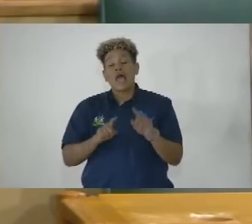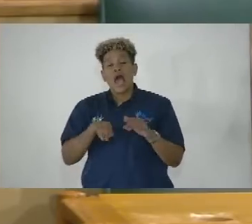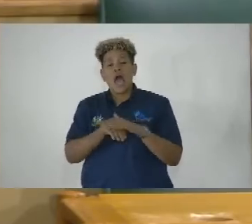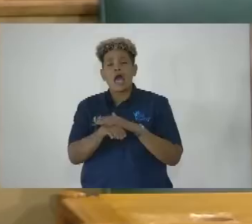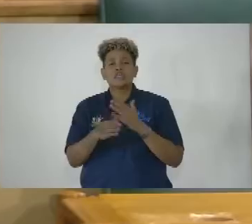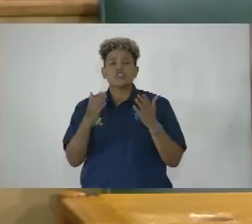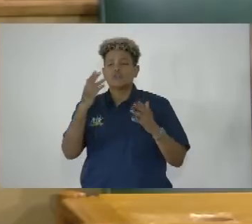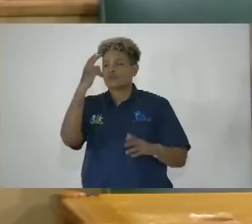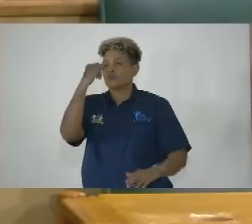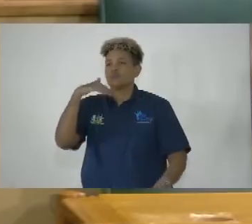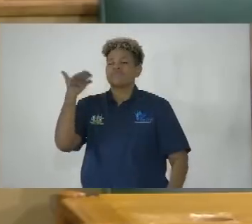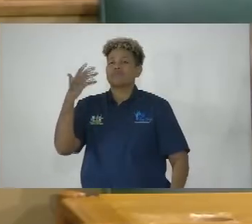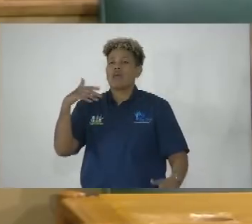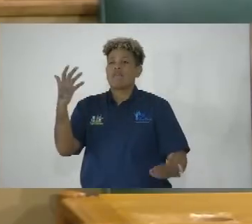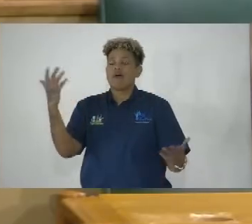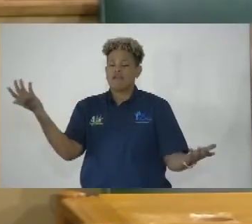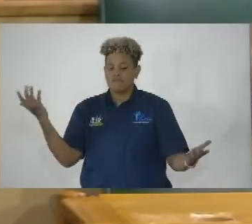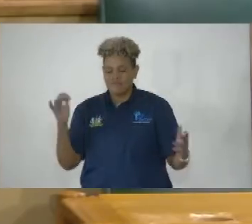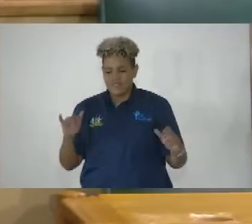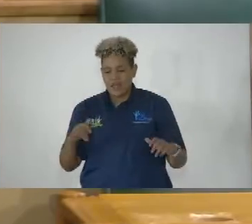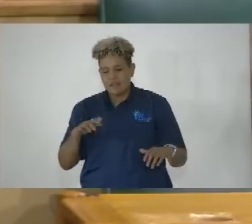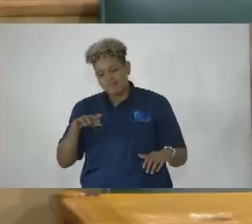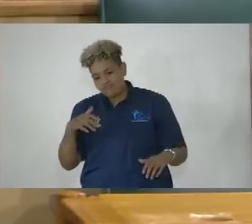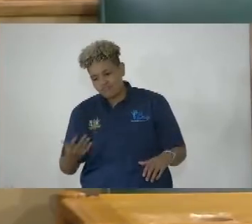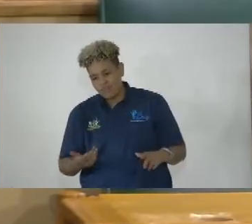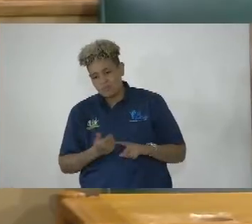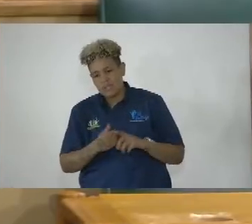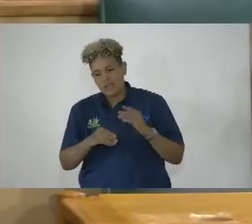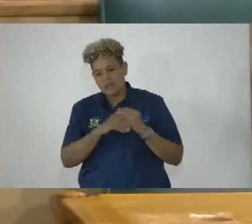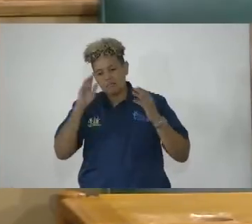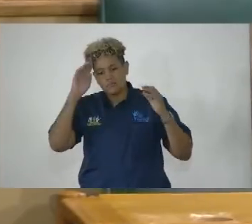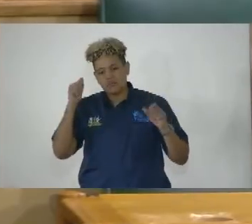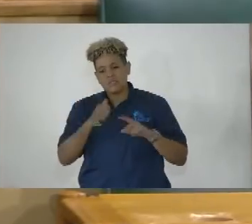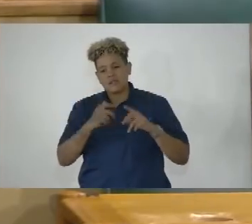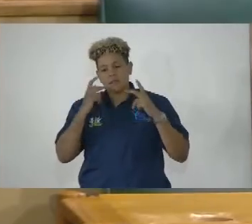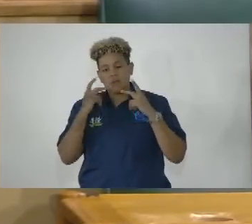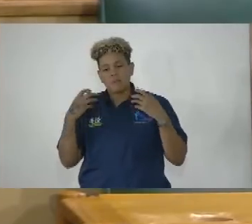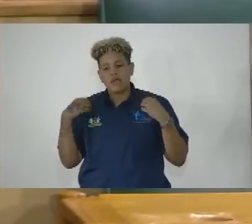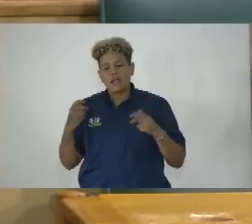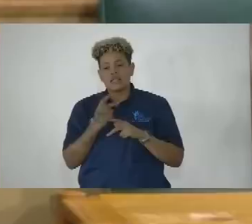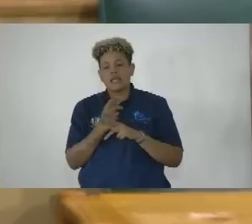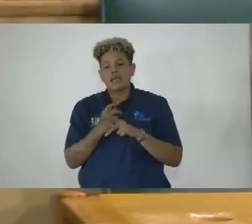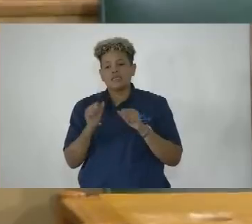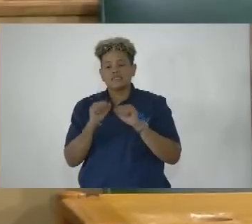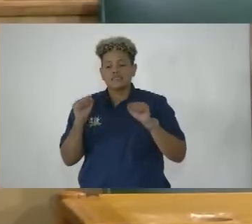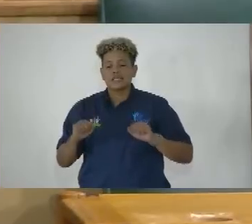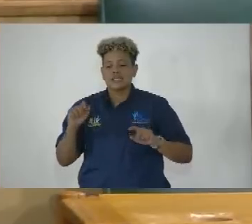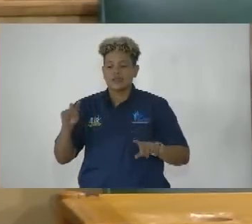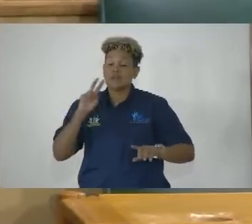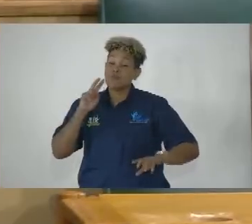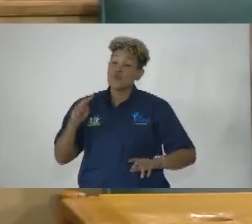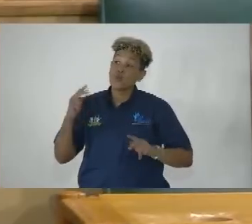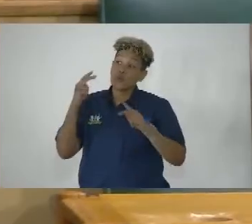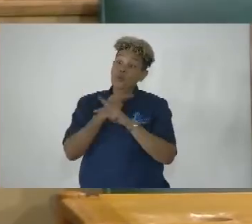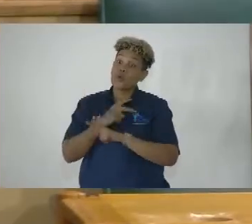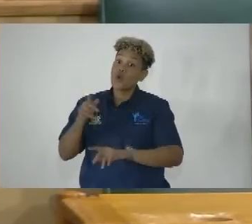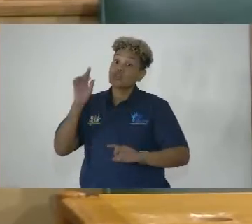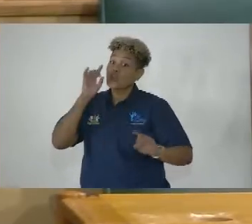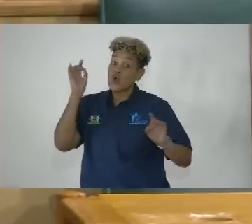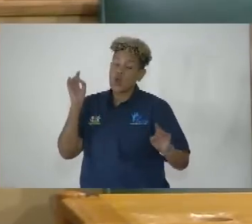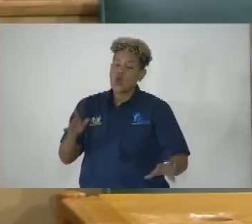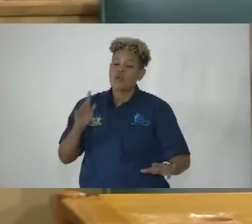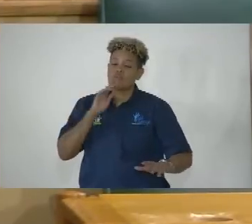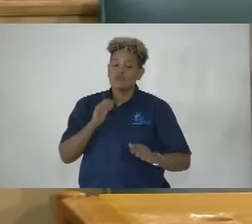service, end quote. Mr. President, the public healthcare system is in the worst shape, the